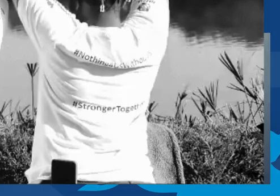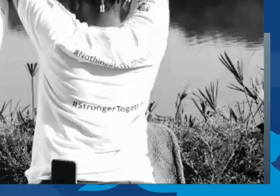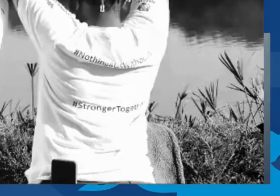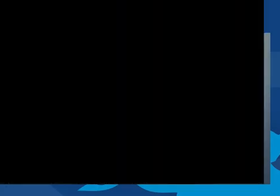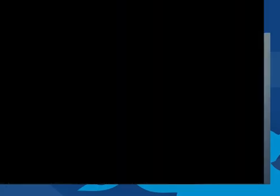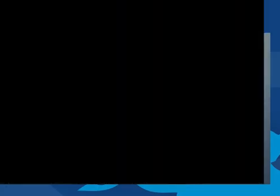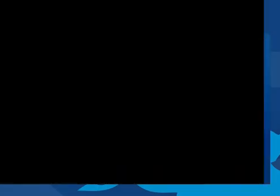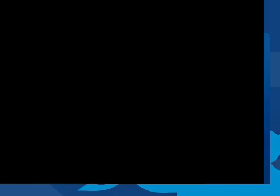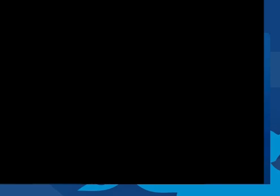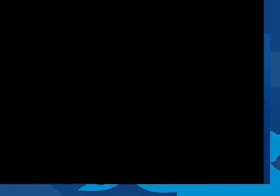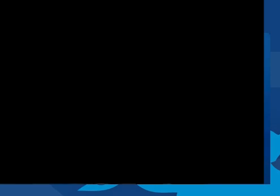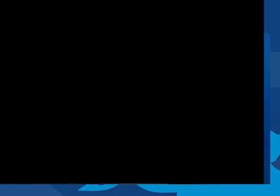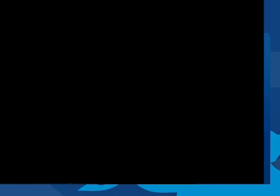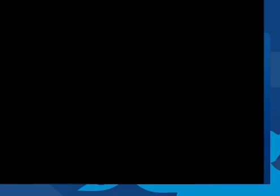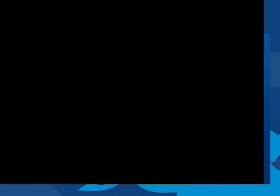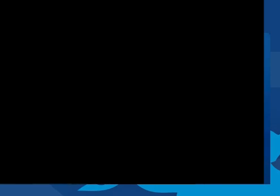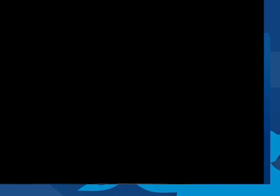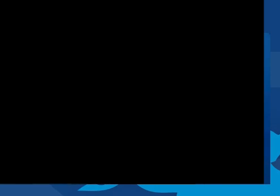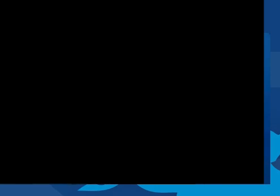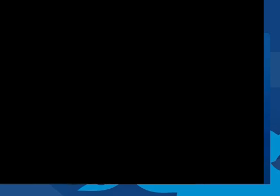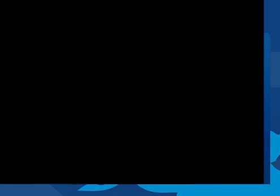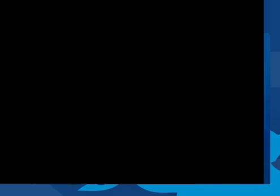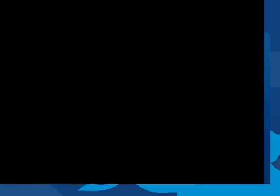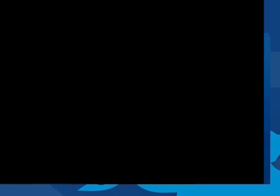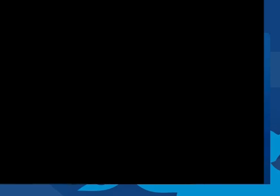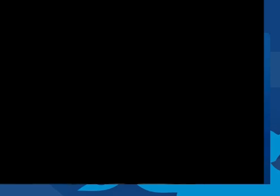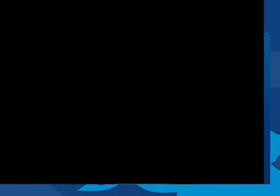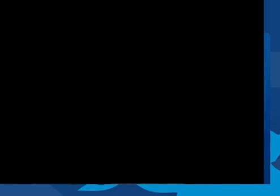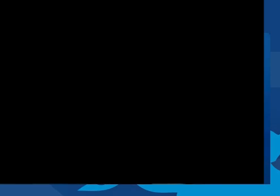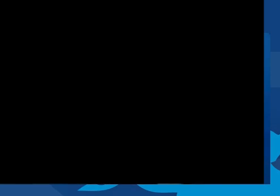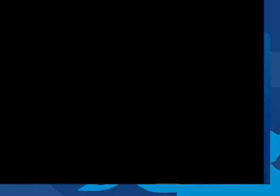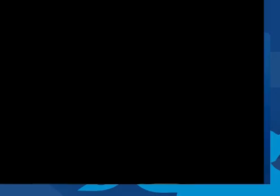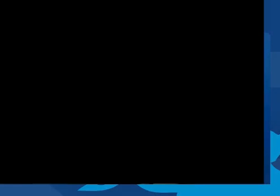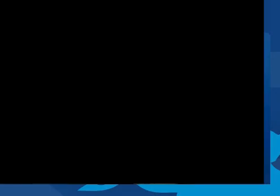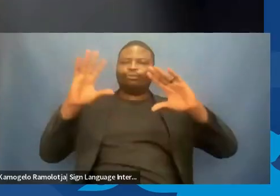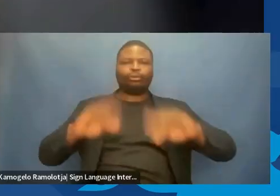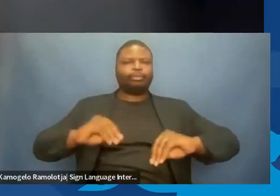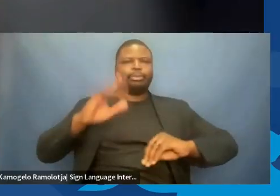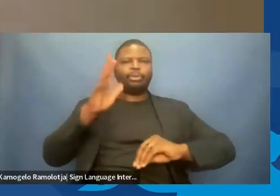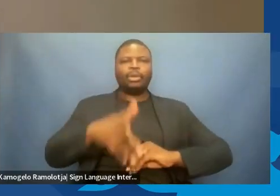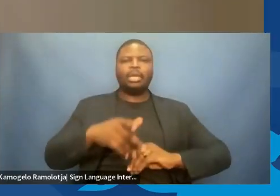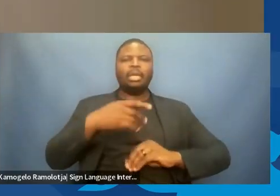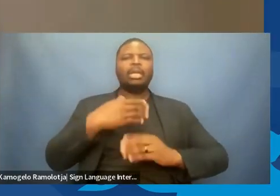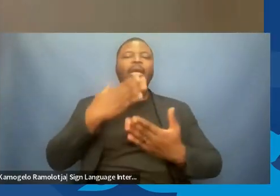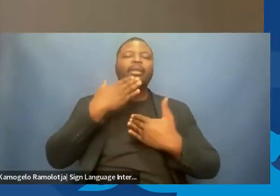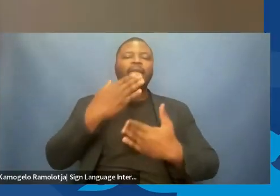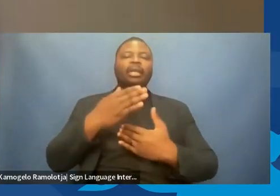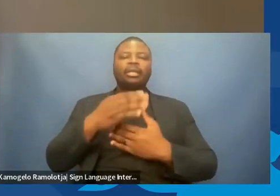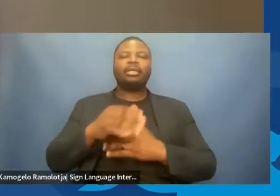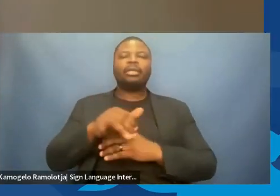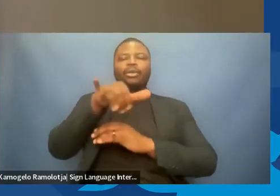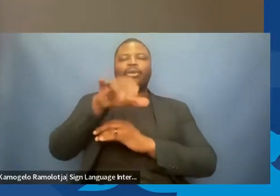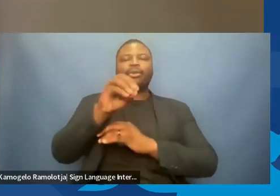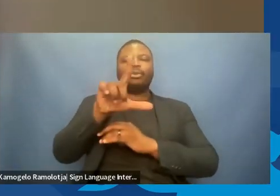Yolande. Thanks so much, Yolande. Good morning, good afternoon, everyone. Thanks, Kalvanya. And just to say that I think that